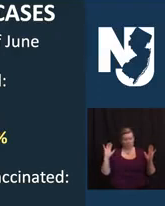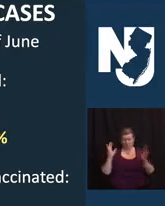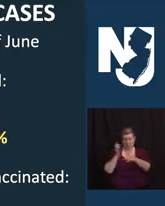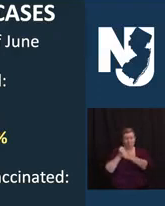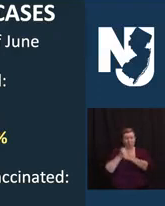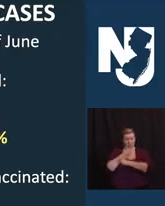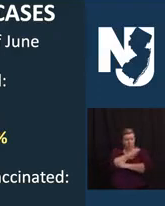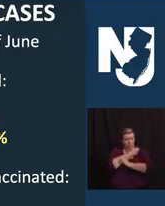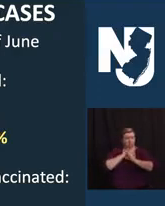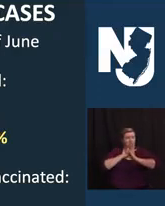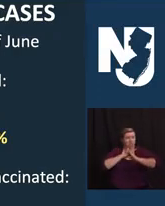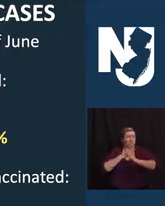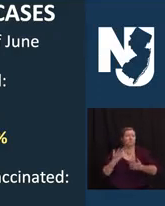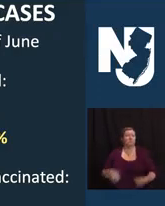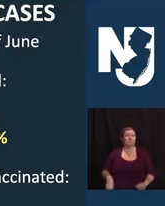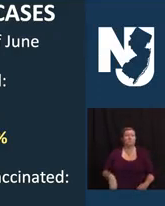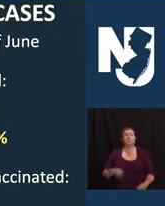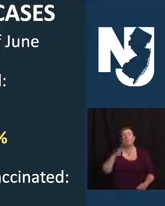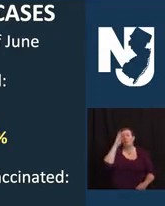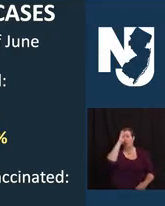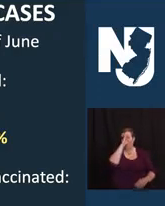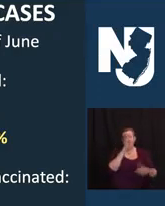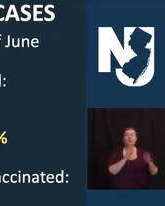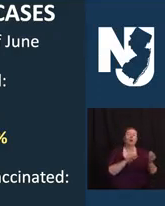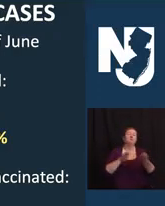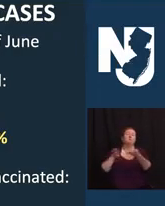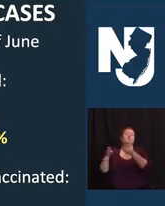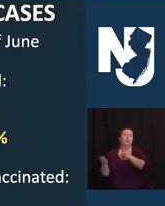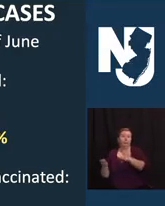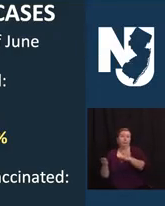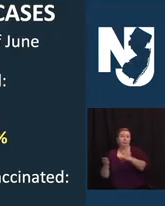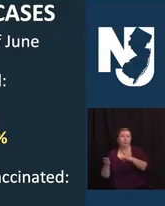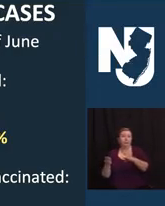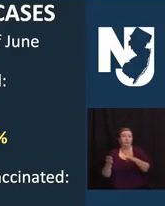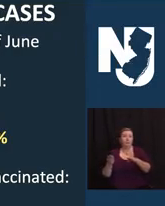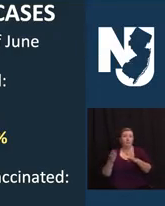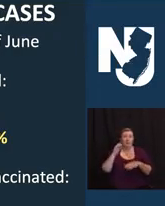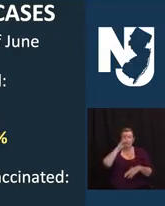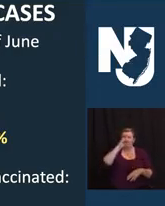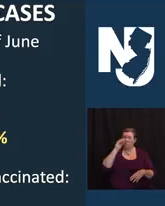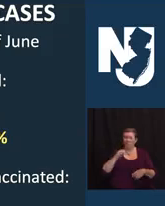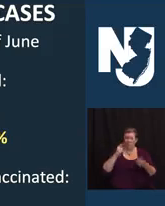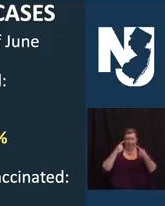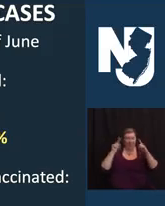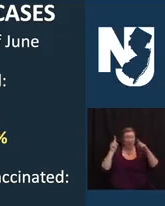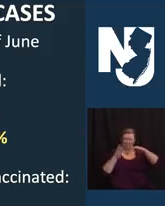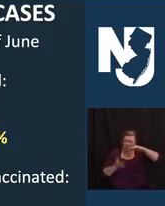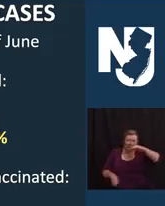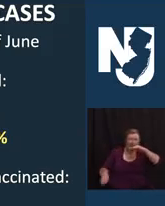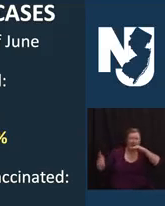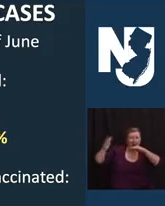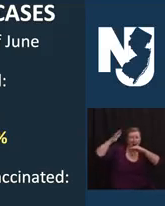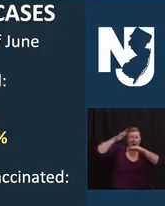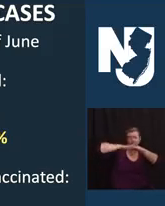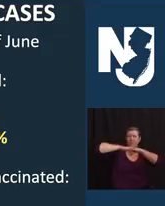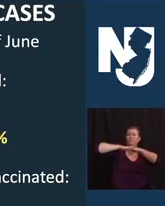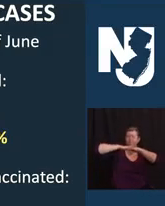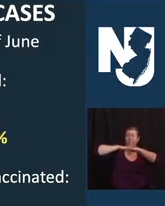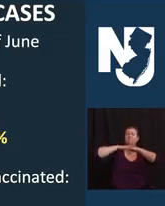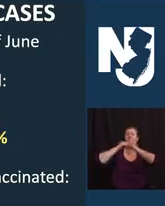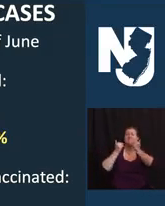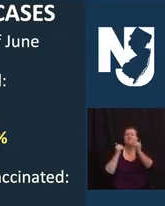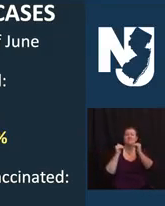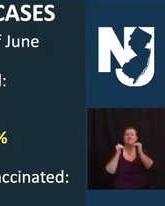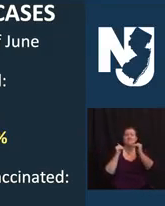sadly deaths among the fully vaccinated, the effective rate is even higher. Dr. Ed's team counted a total